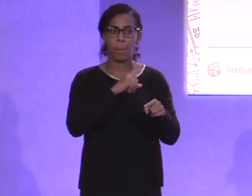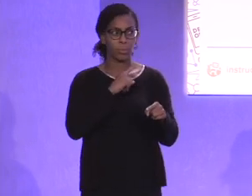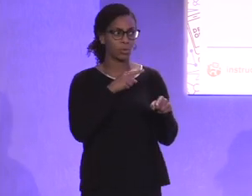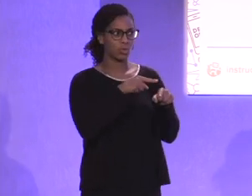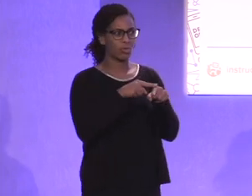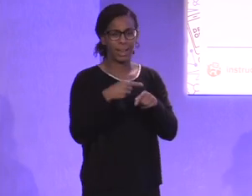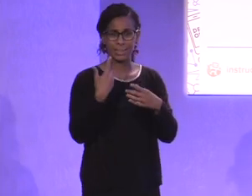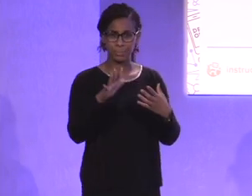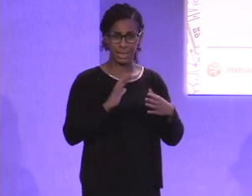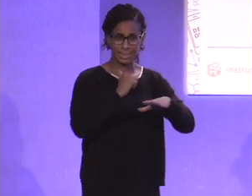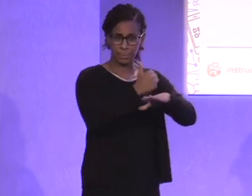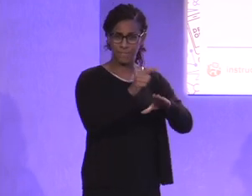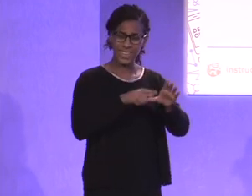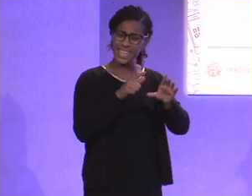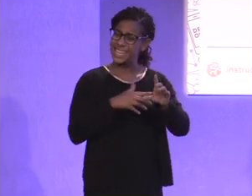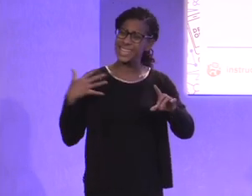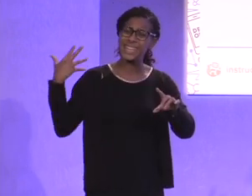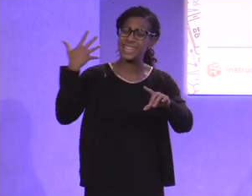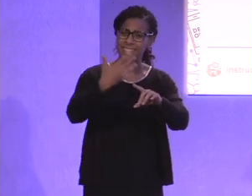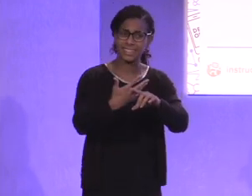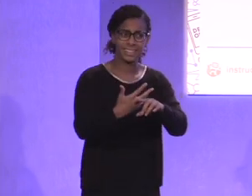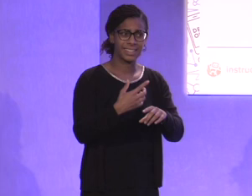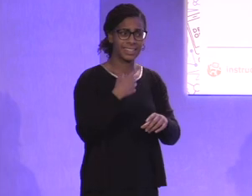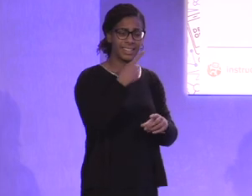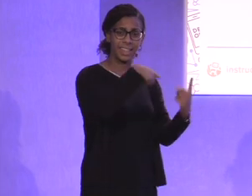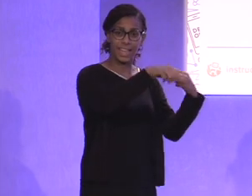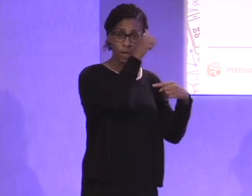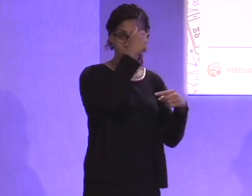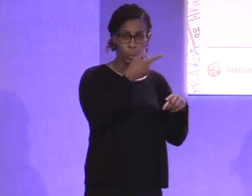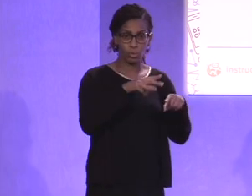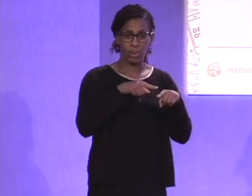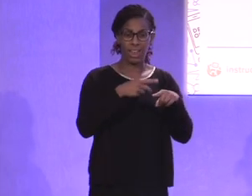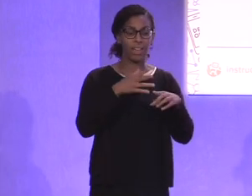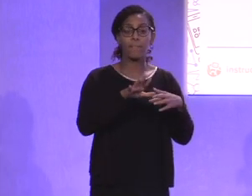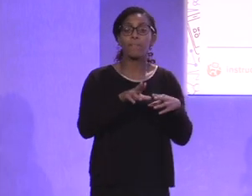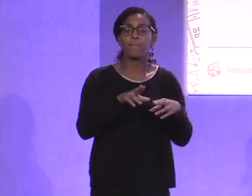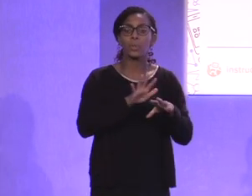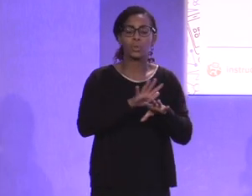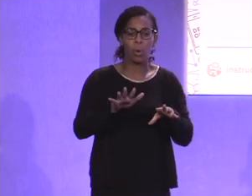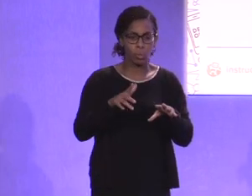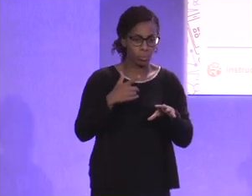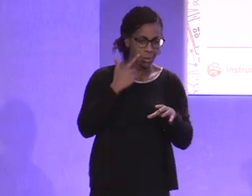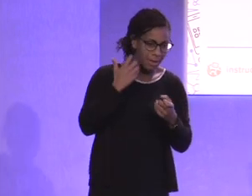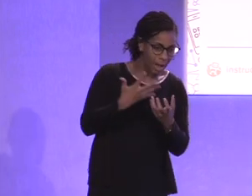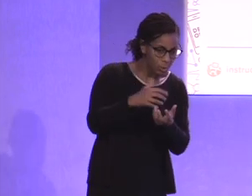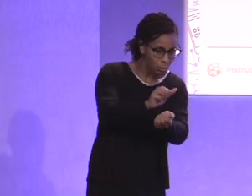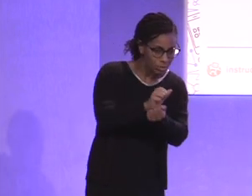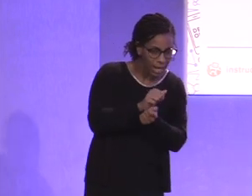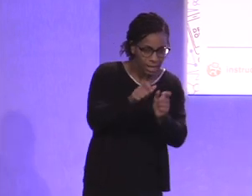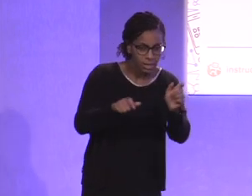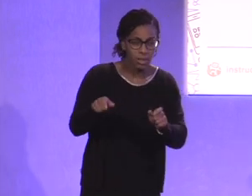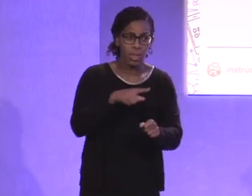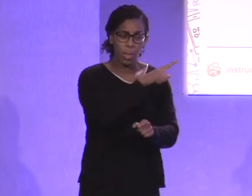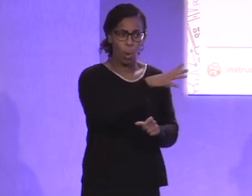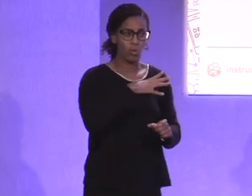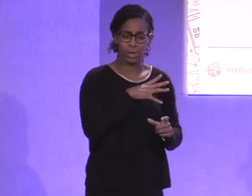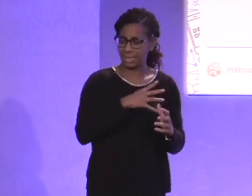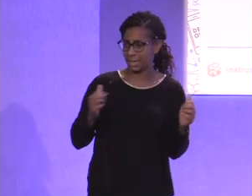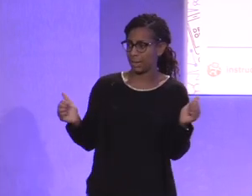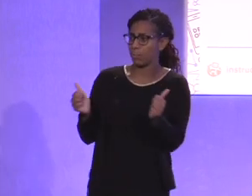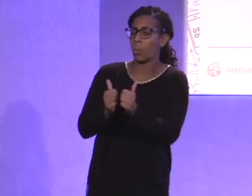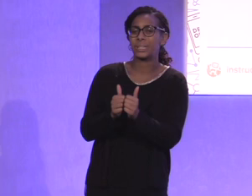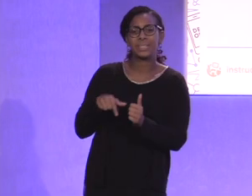And they knew that if you don't stay on top of these things, it can overwhelm you. So they were already bought in before we got there.